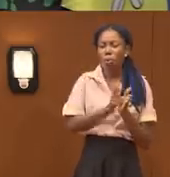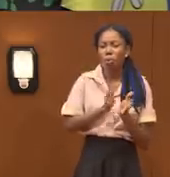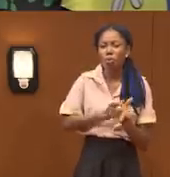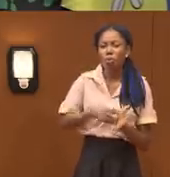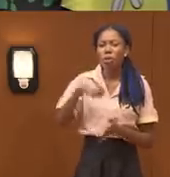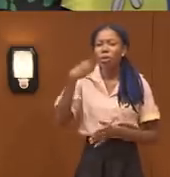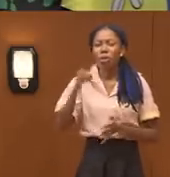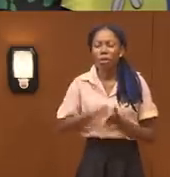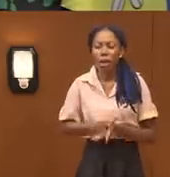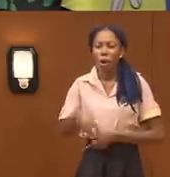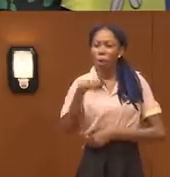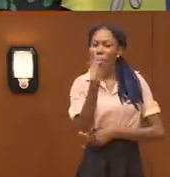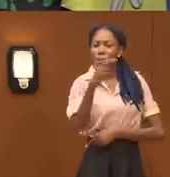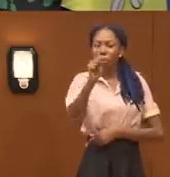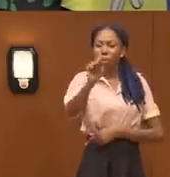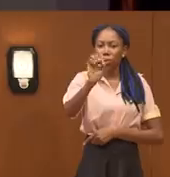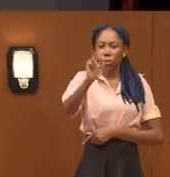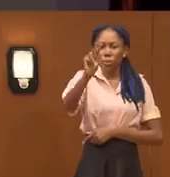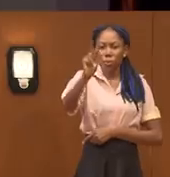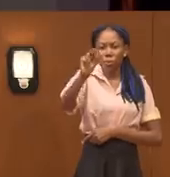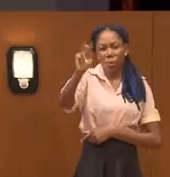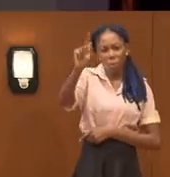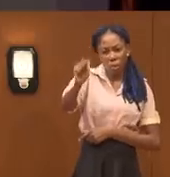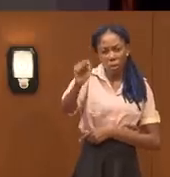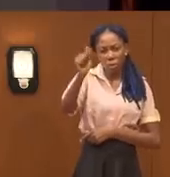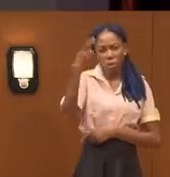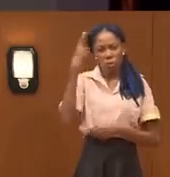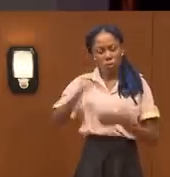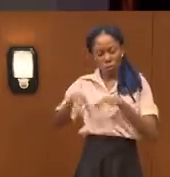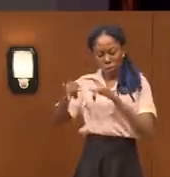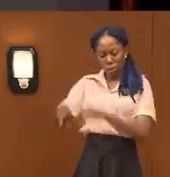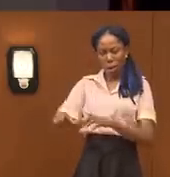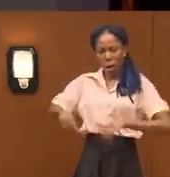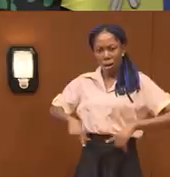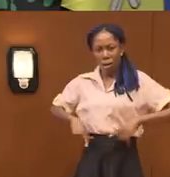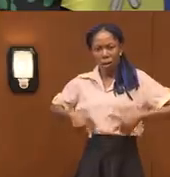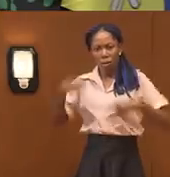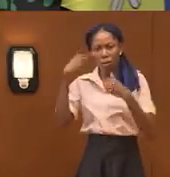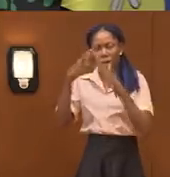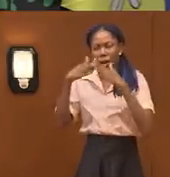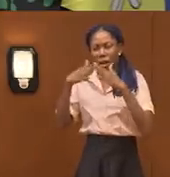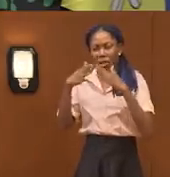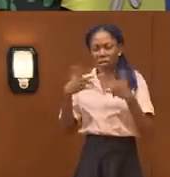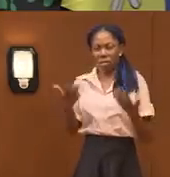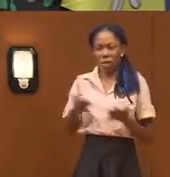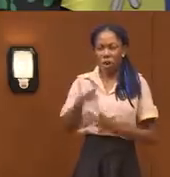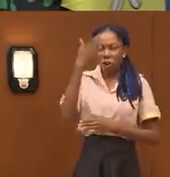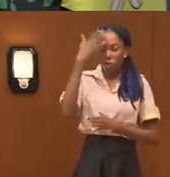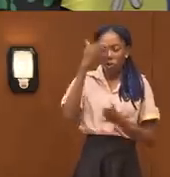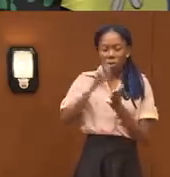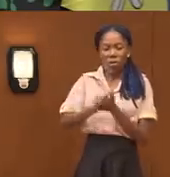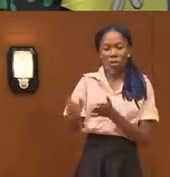landlord's house for free. Have you heard of that before? Yeah. There's no law that says a landlord cannot evict a